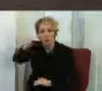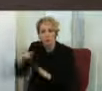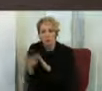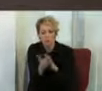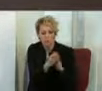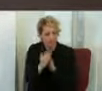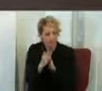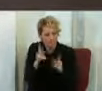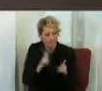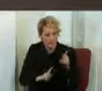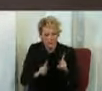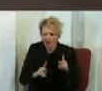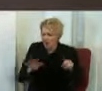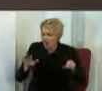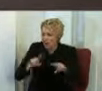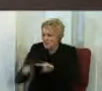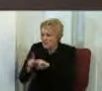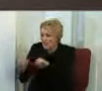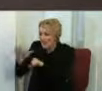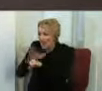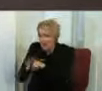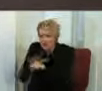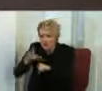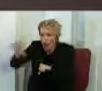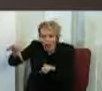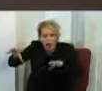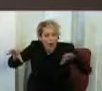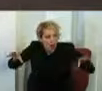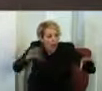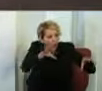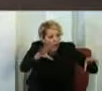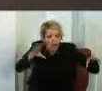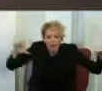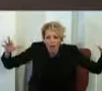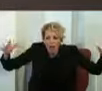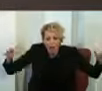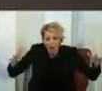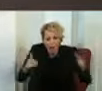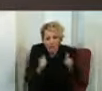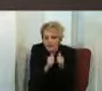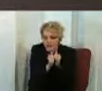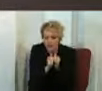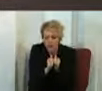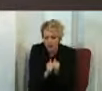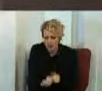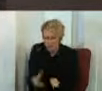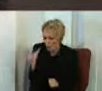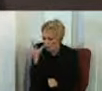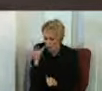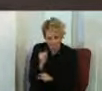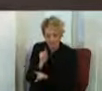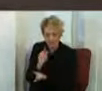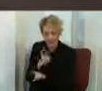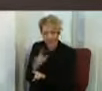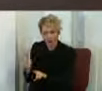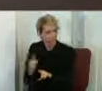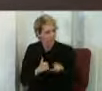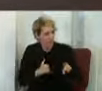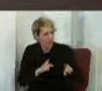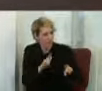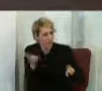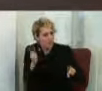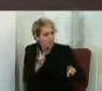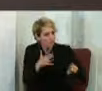over the Judean areas and the Decapolis. They had gathered together, and they heard each in their own language this good